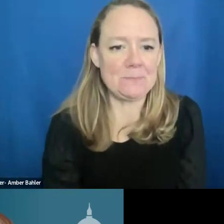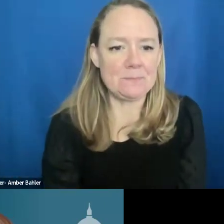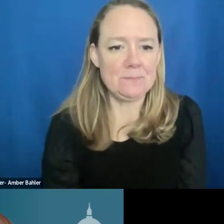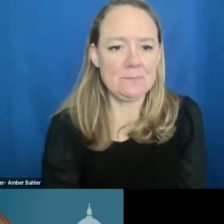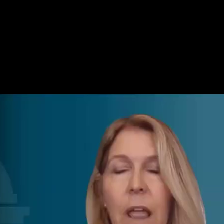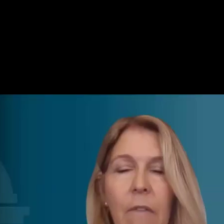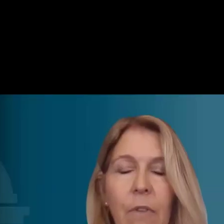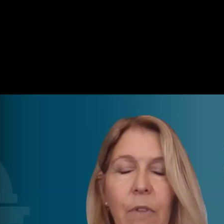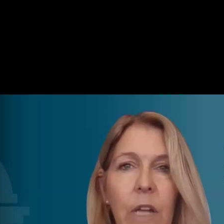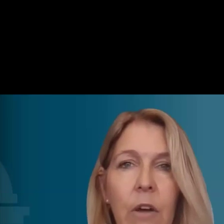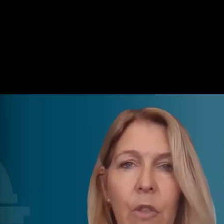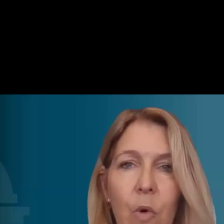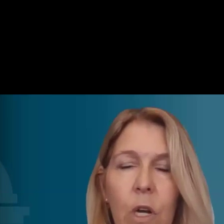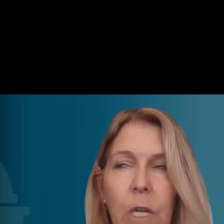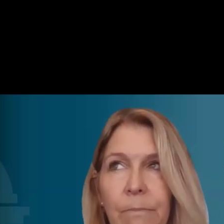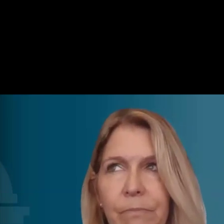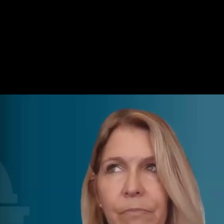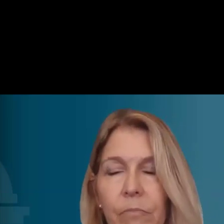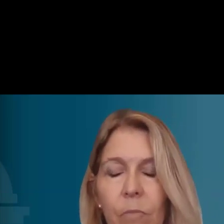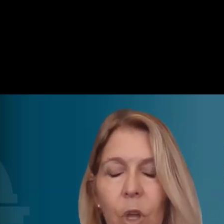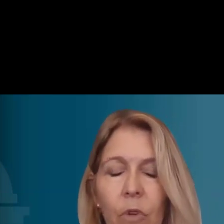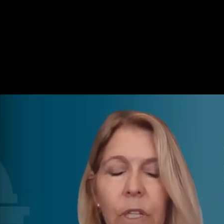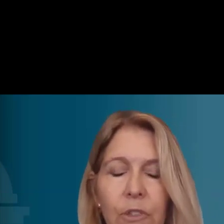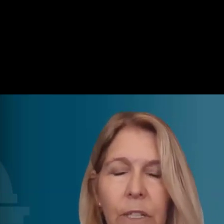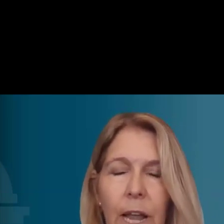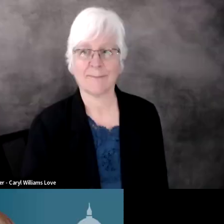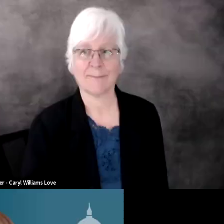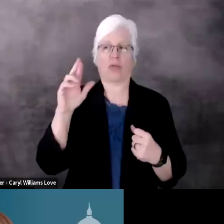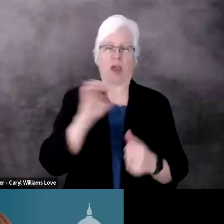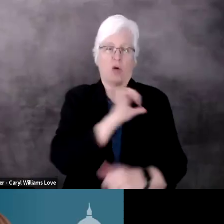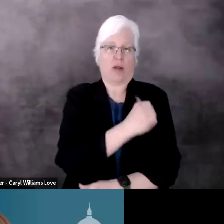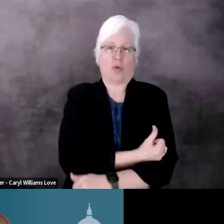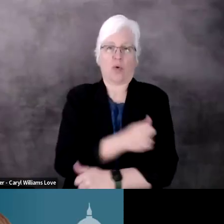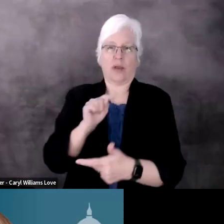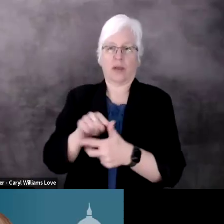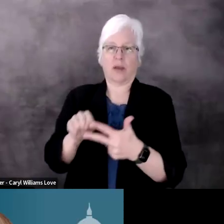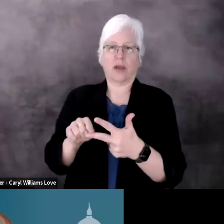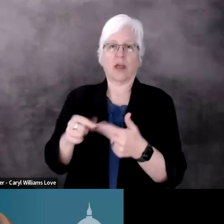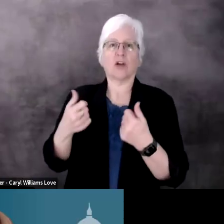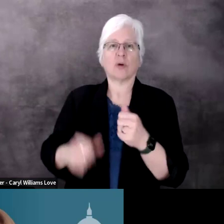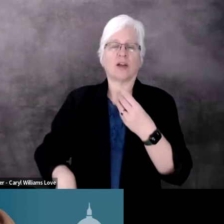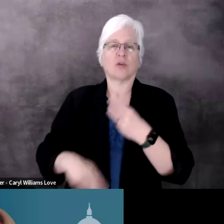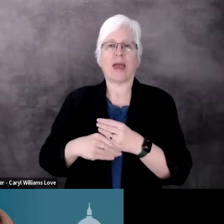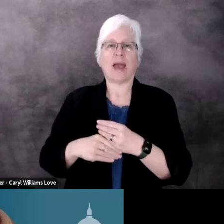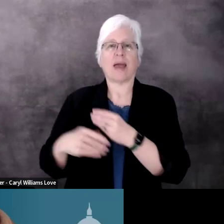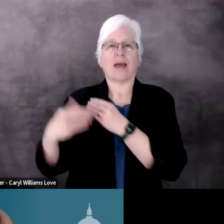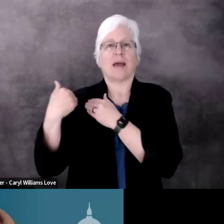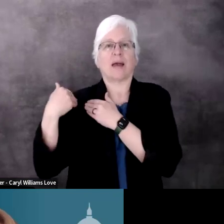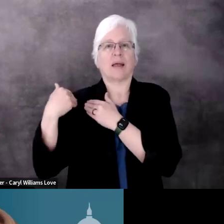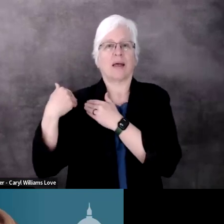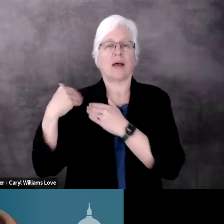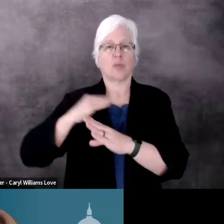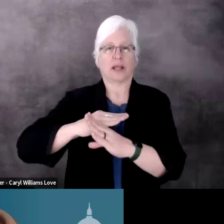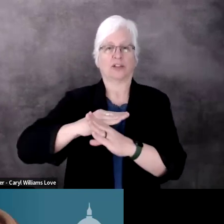sponsored on behalf of the healthcare authority, really trying to add some liability protections. Because as we're doing